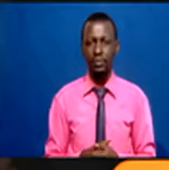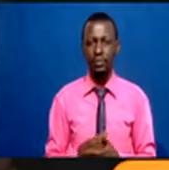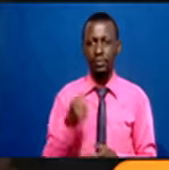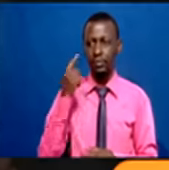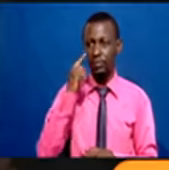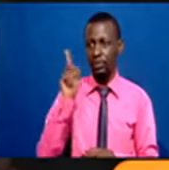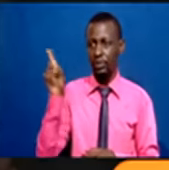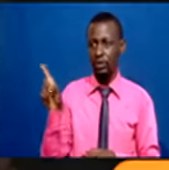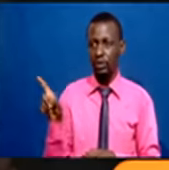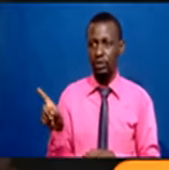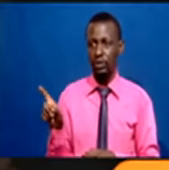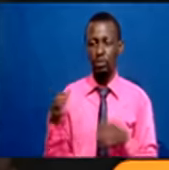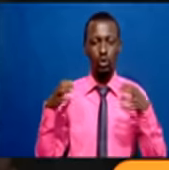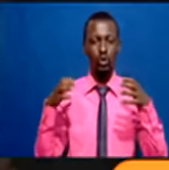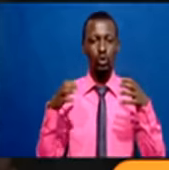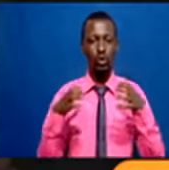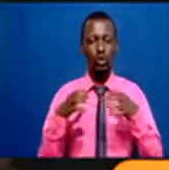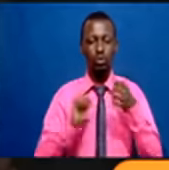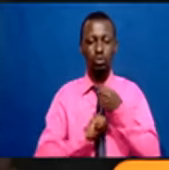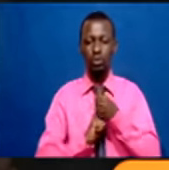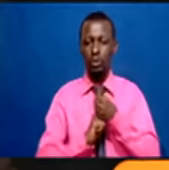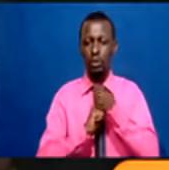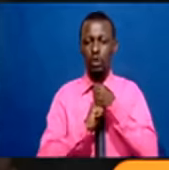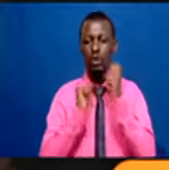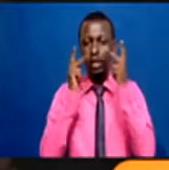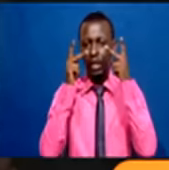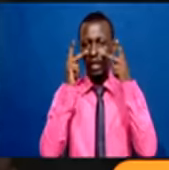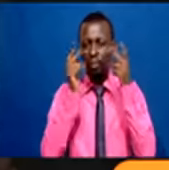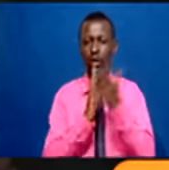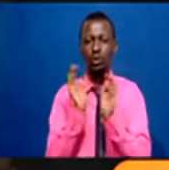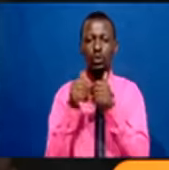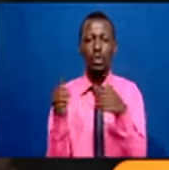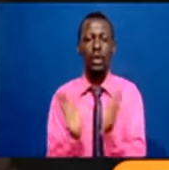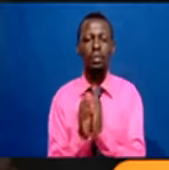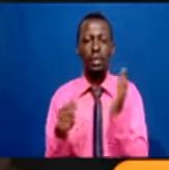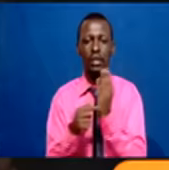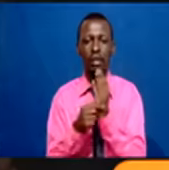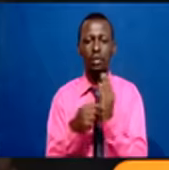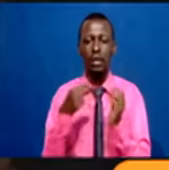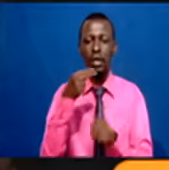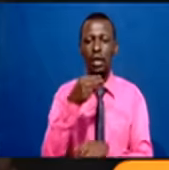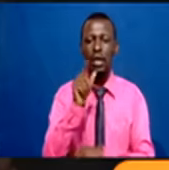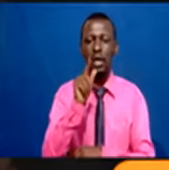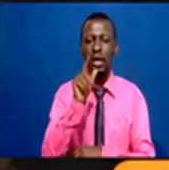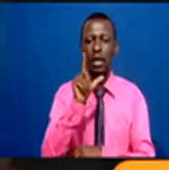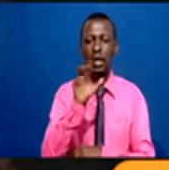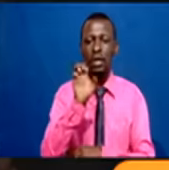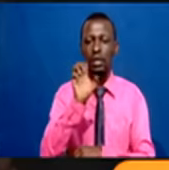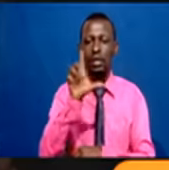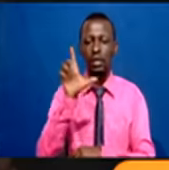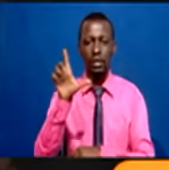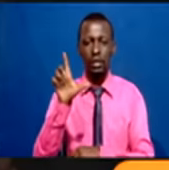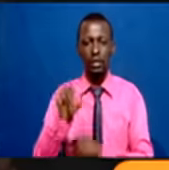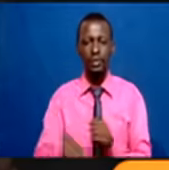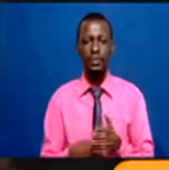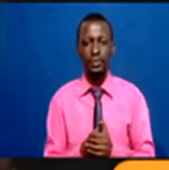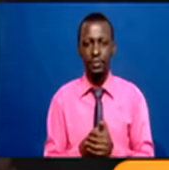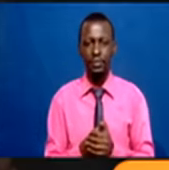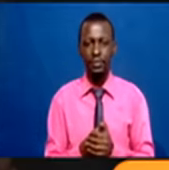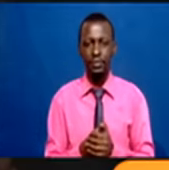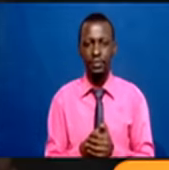and manages Halil Group's branches in Kenya, Uganda, Cyprus, and the UAE, and